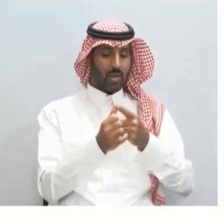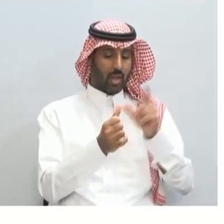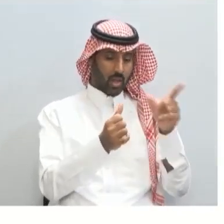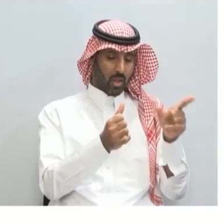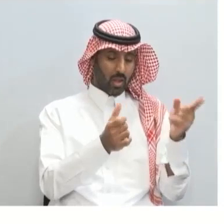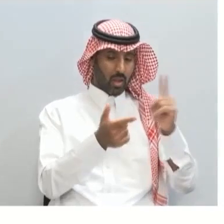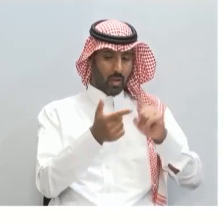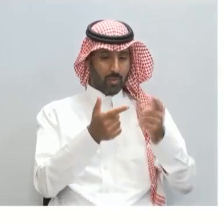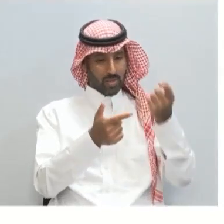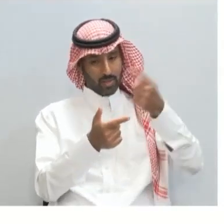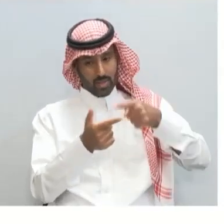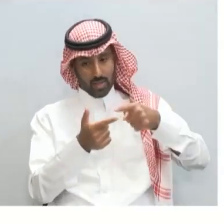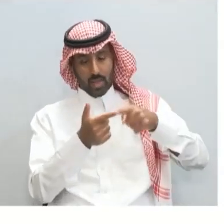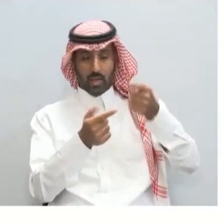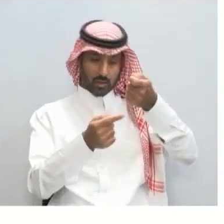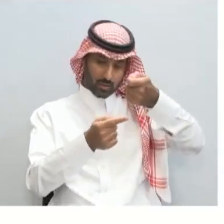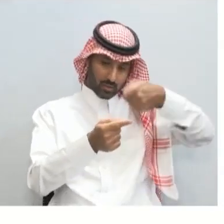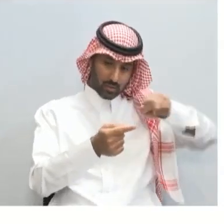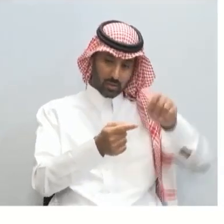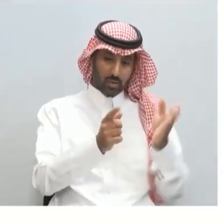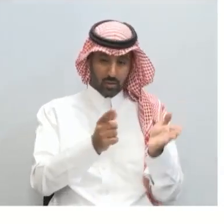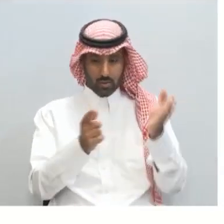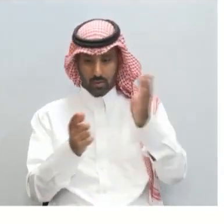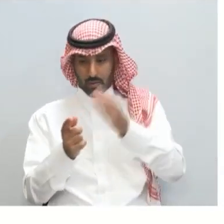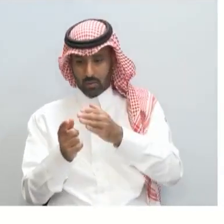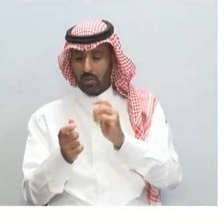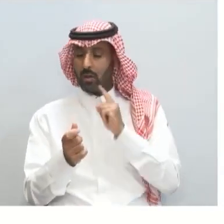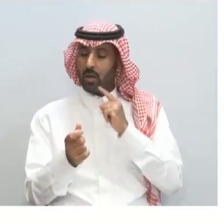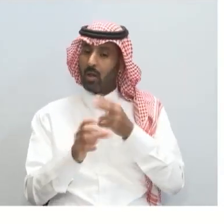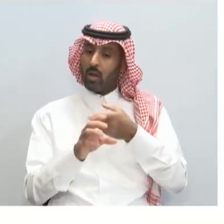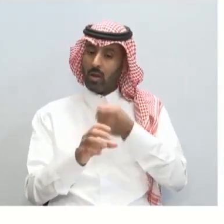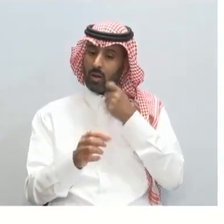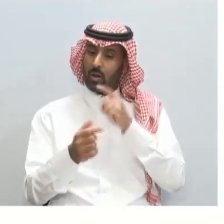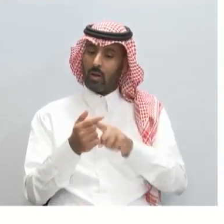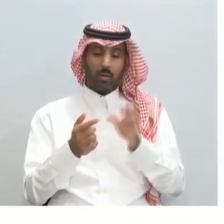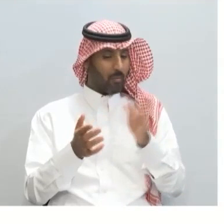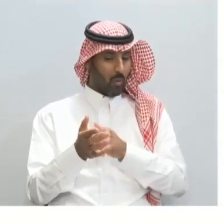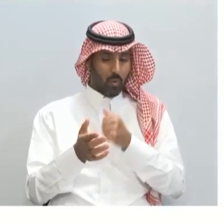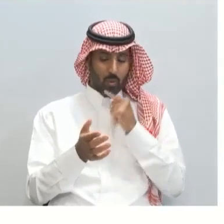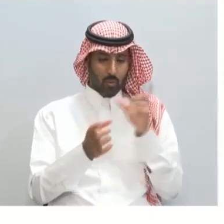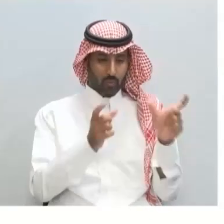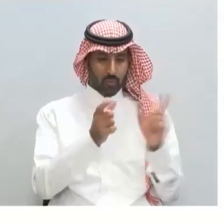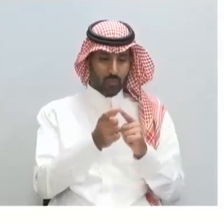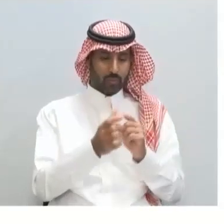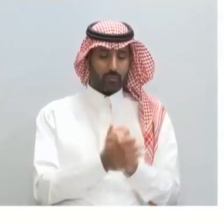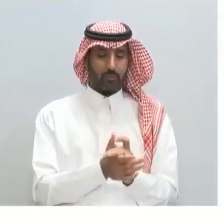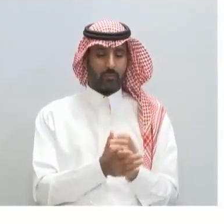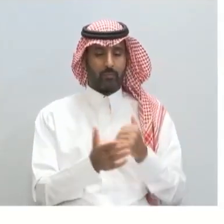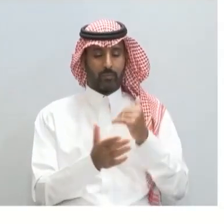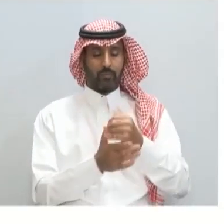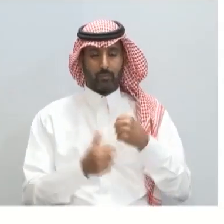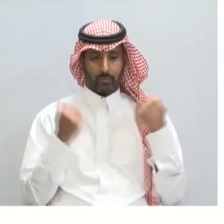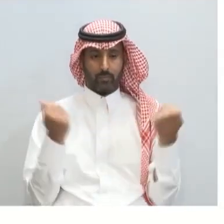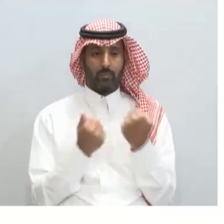followed by a comma just like we said when the result Clause is first there is no comea